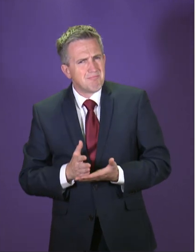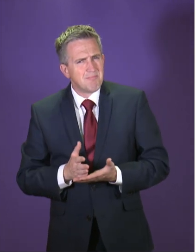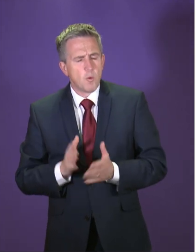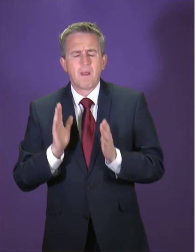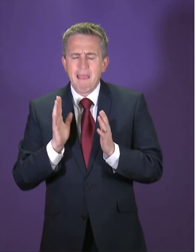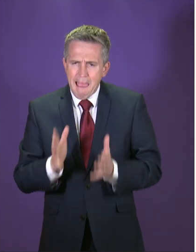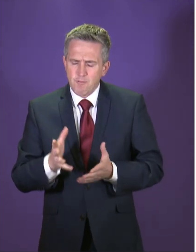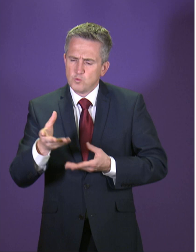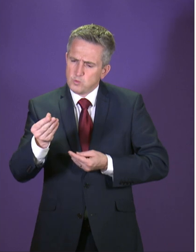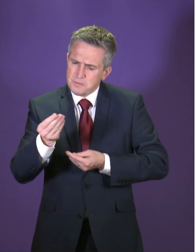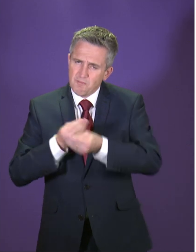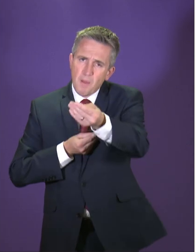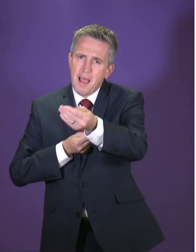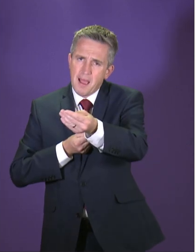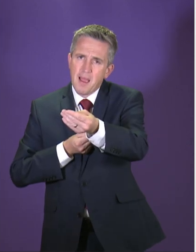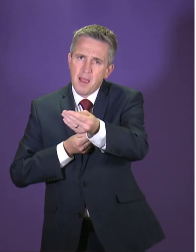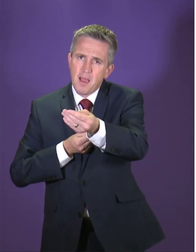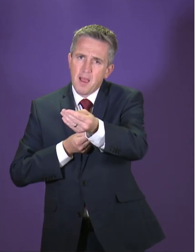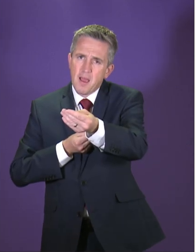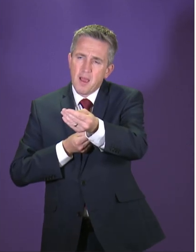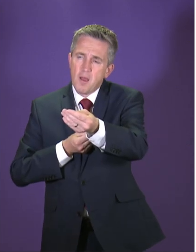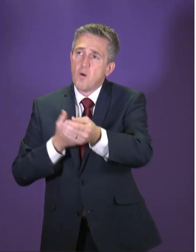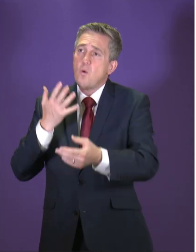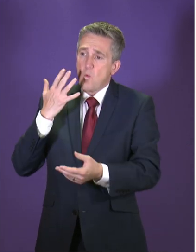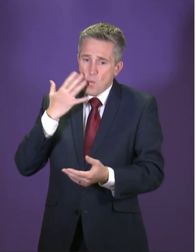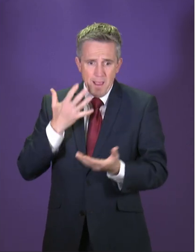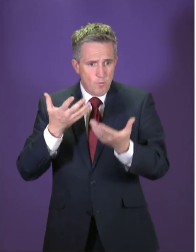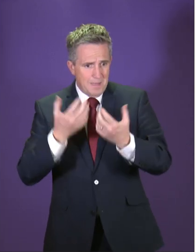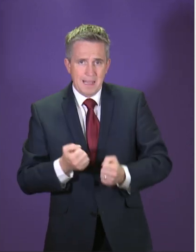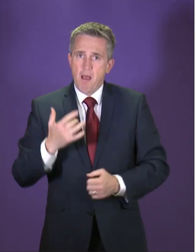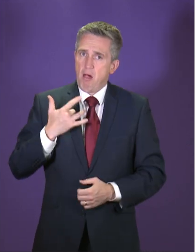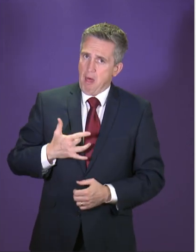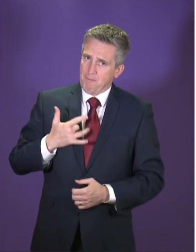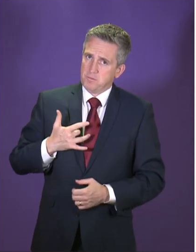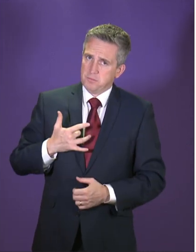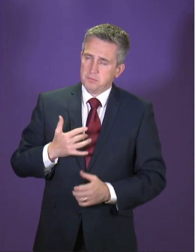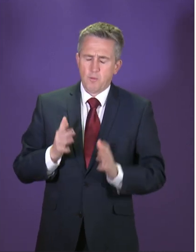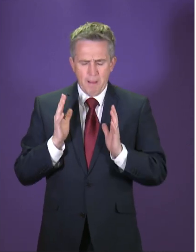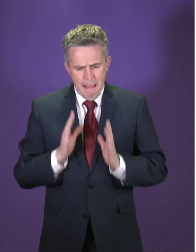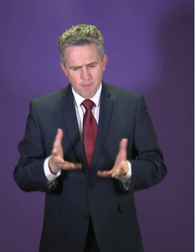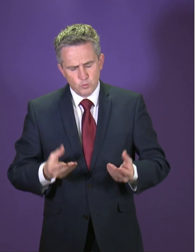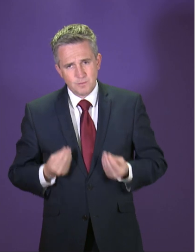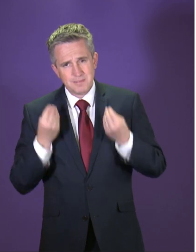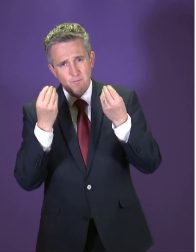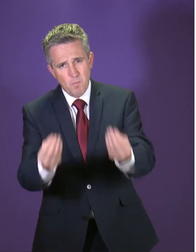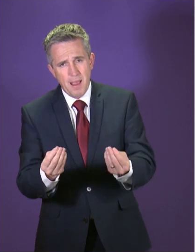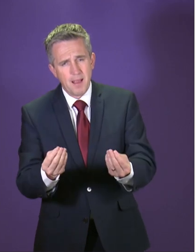it's so important receiving something to give back.